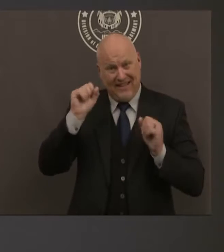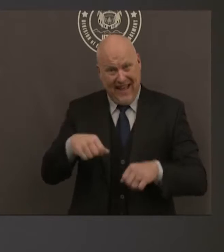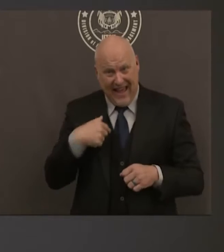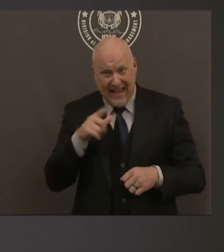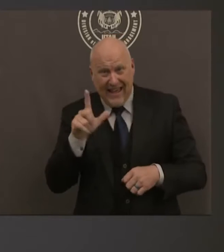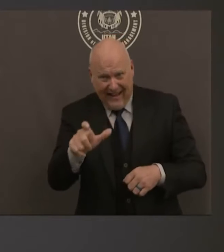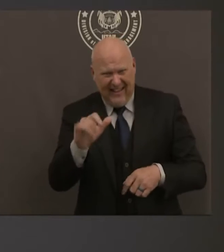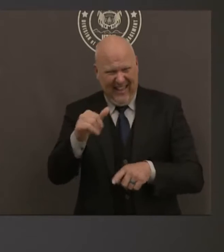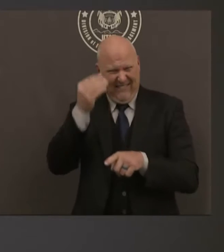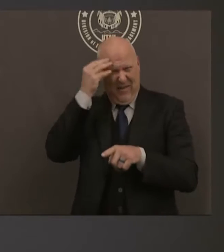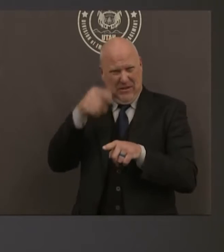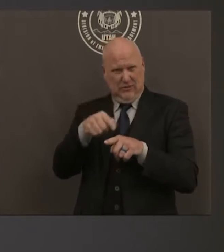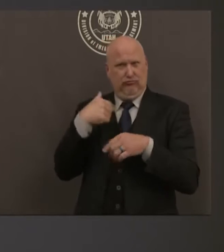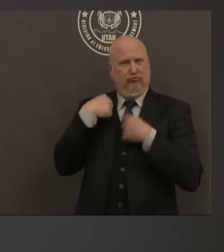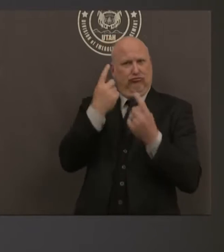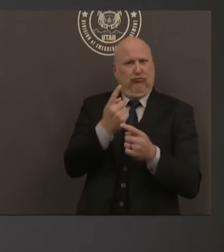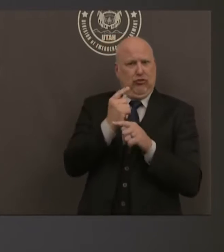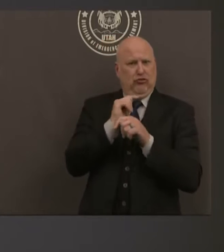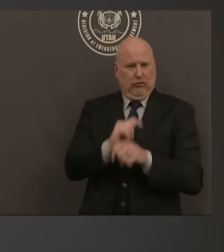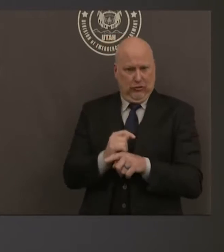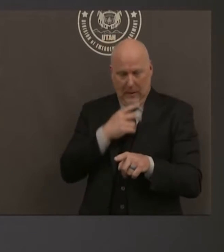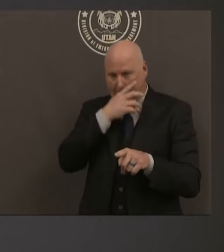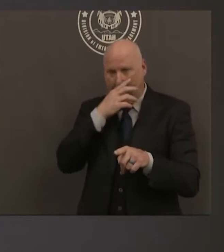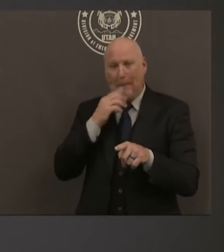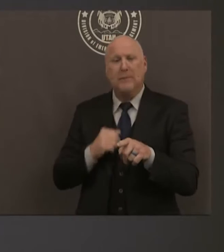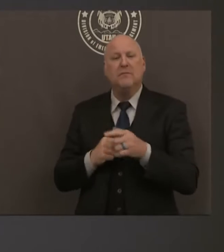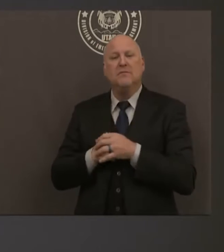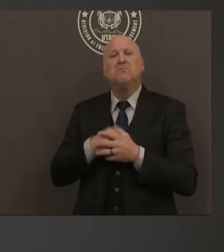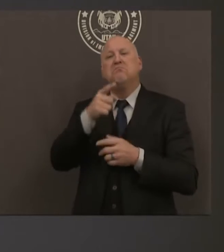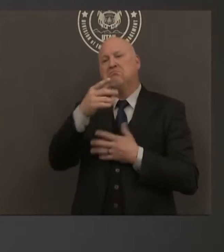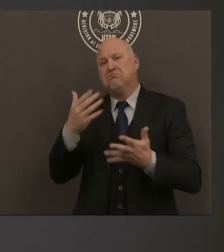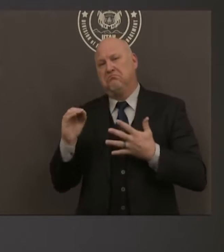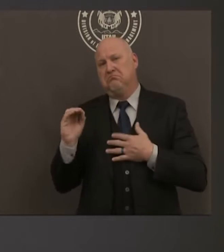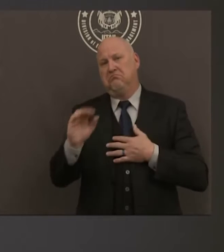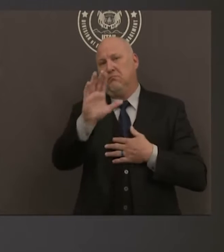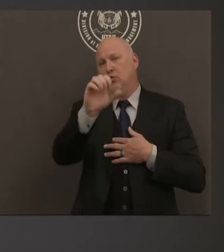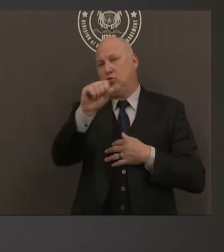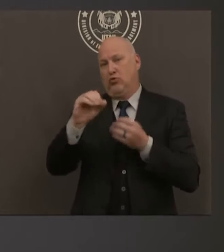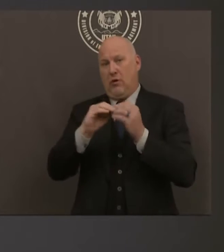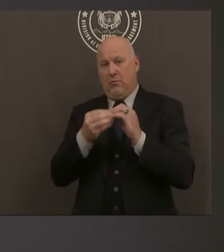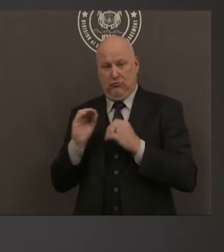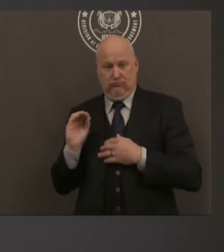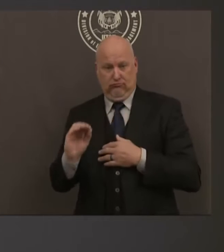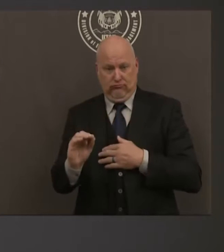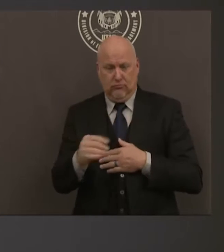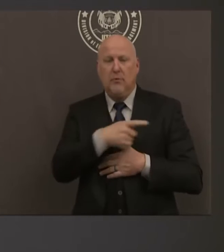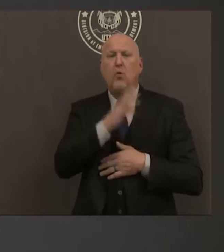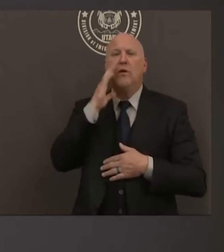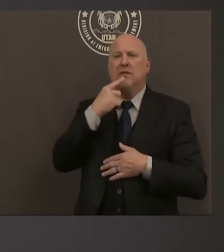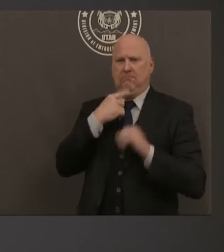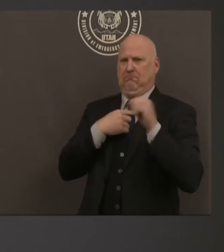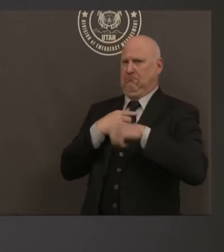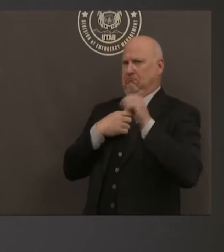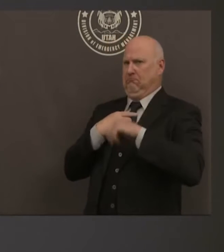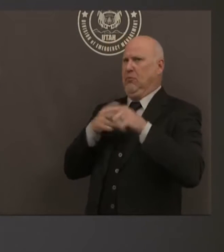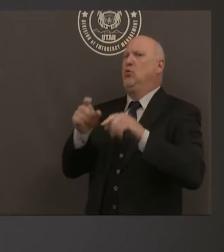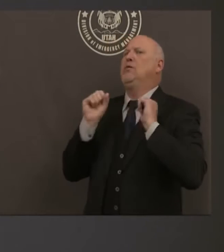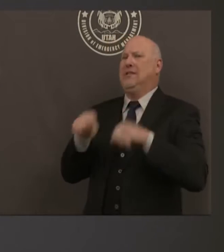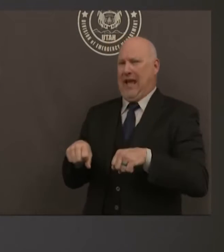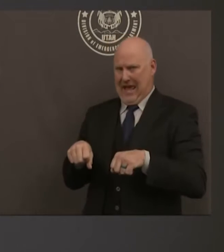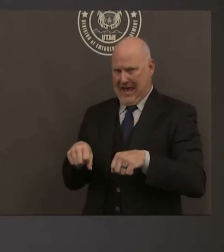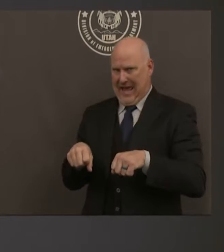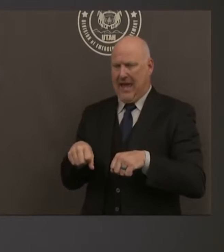then you should apply for the traditional unemployment benefit. If it shows that you are ineligible or $0, then